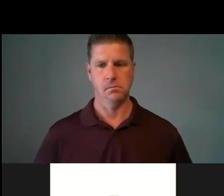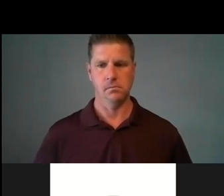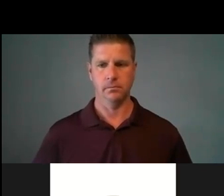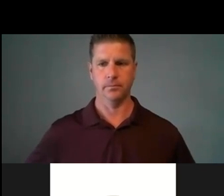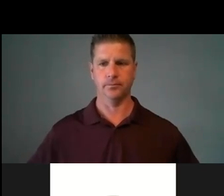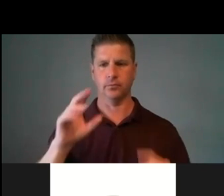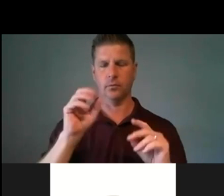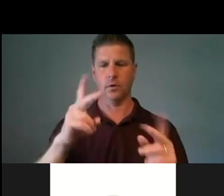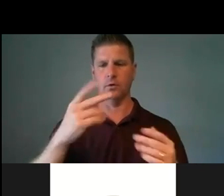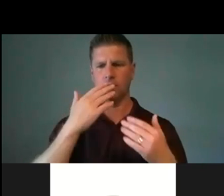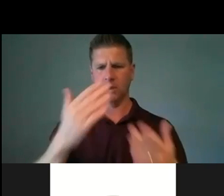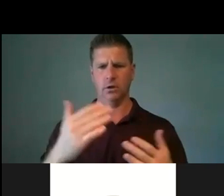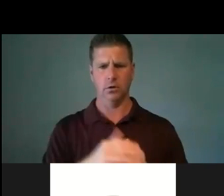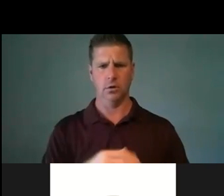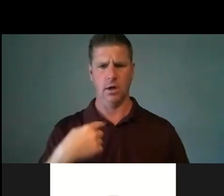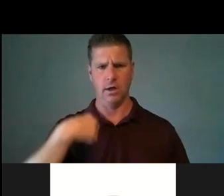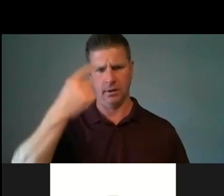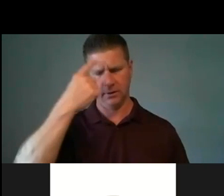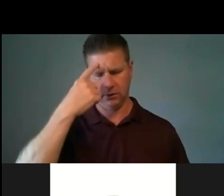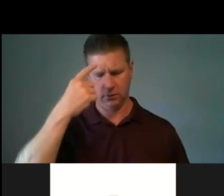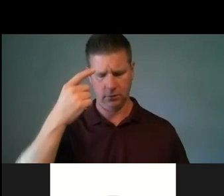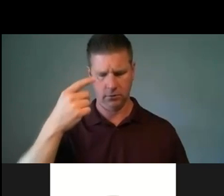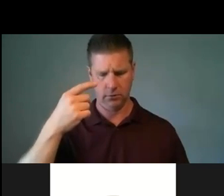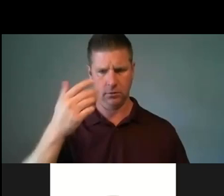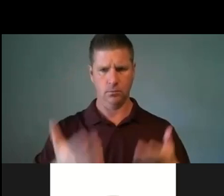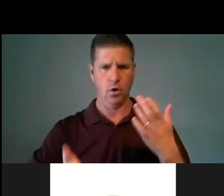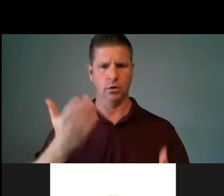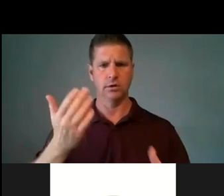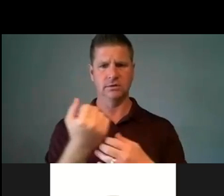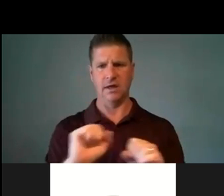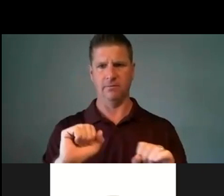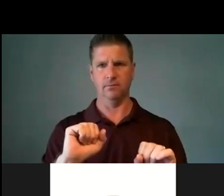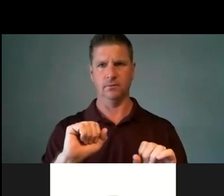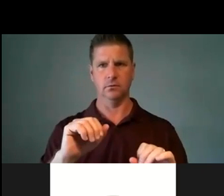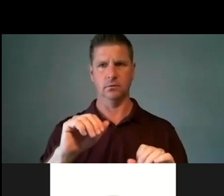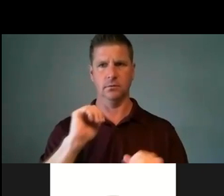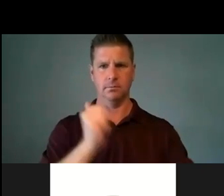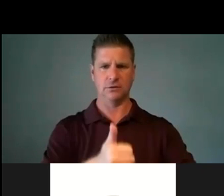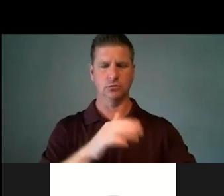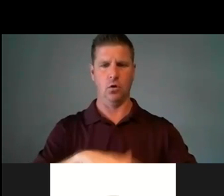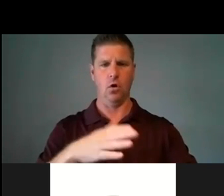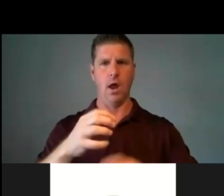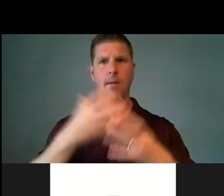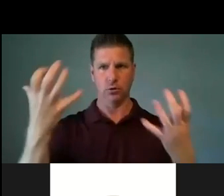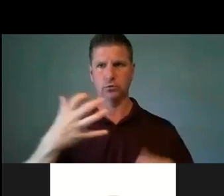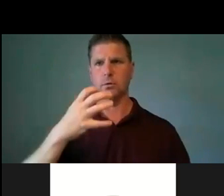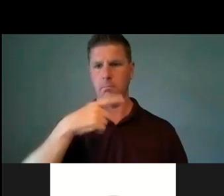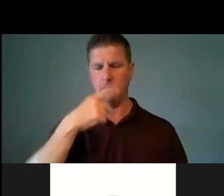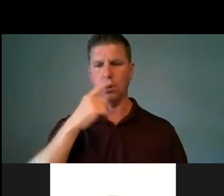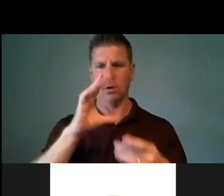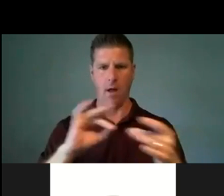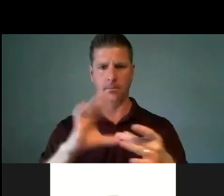Thank you. I think it is probably pretty safe to say, based on the volume of public comment we got about